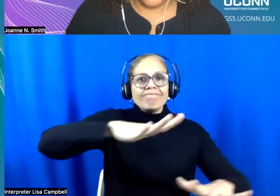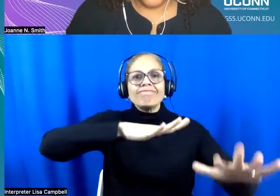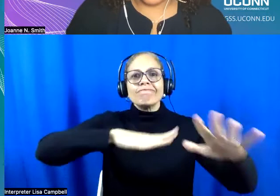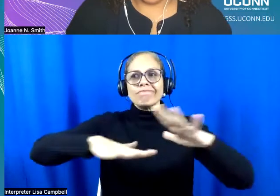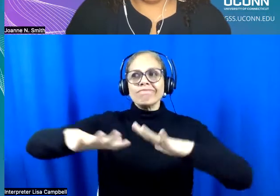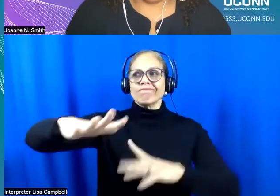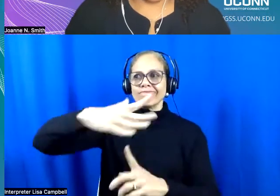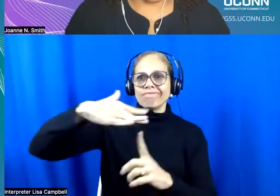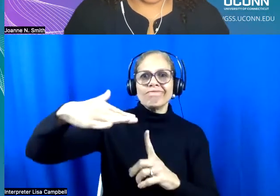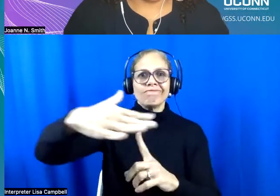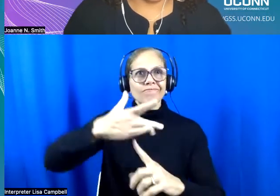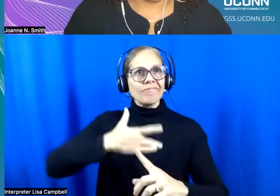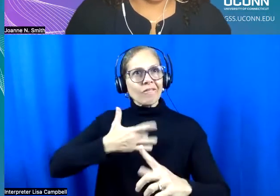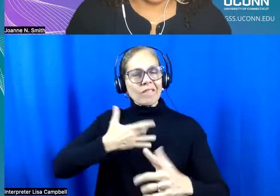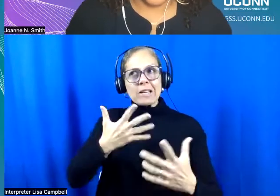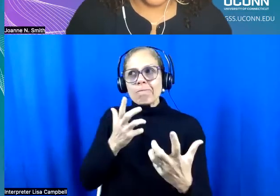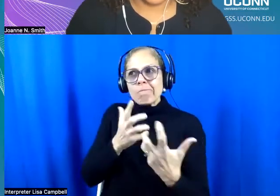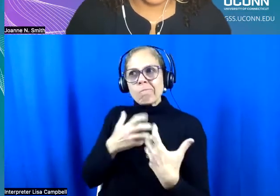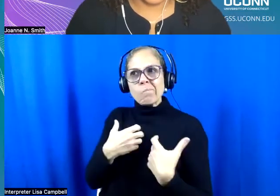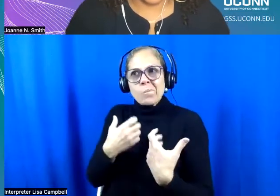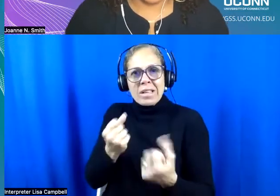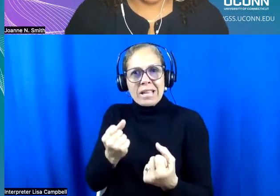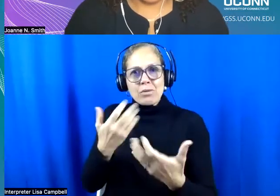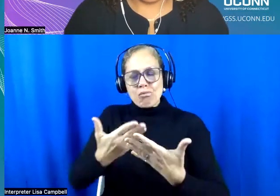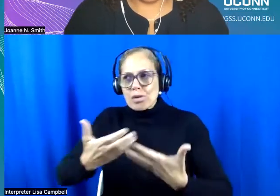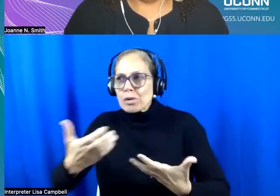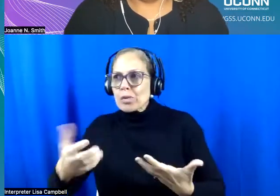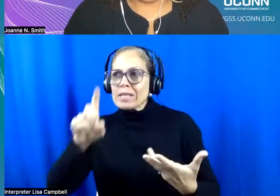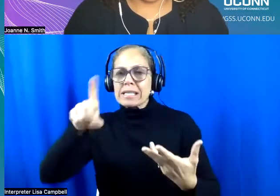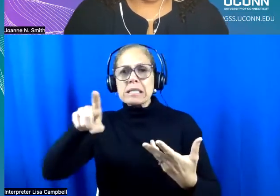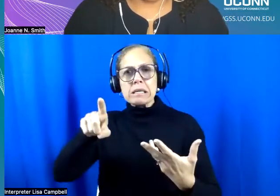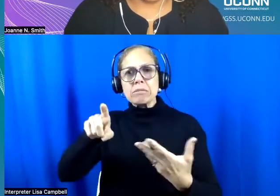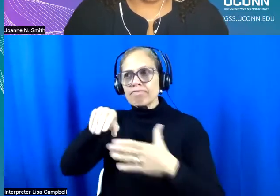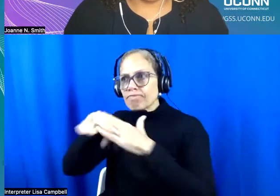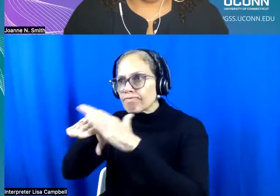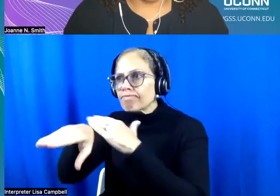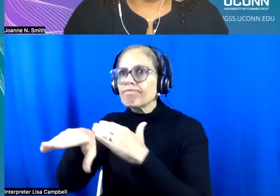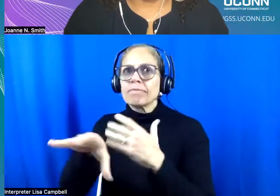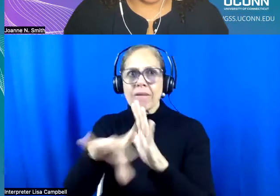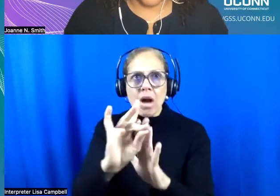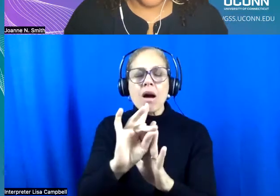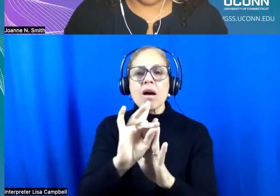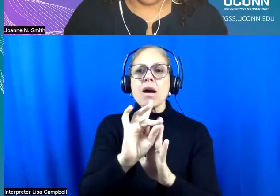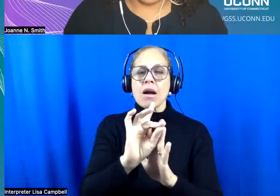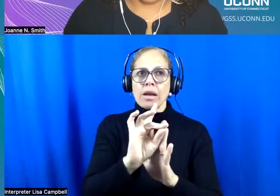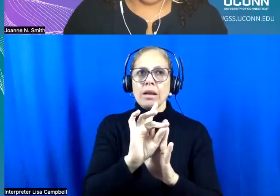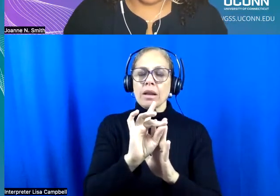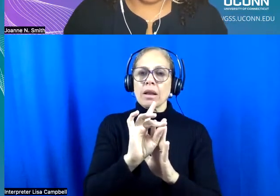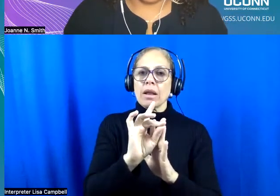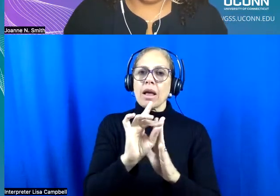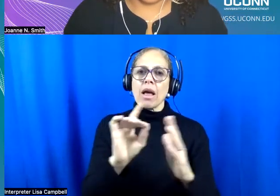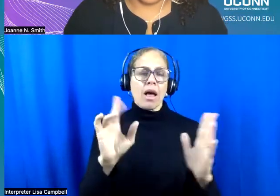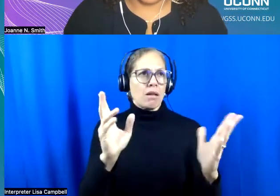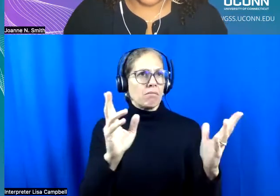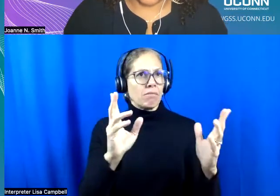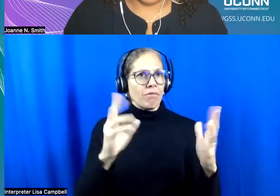happen, where you can access resources towards your healing, and where, you know, for our young people, we can create